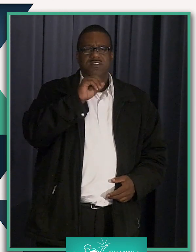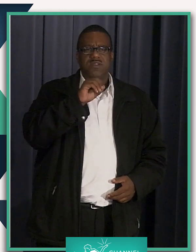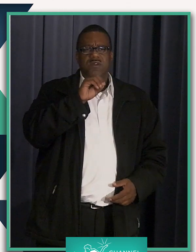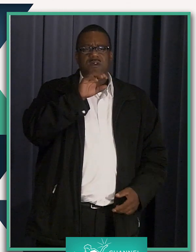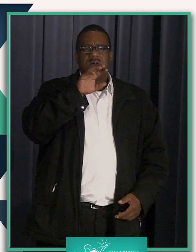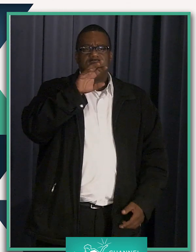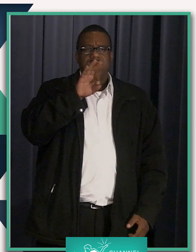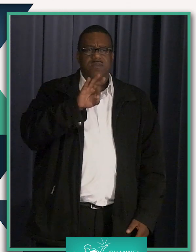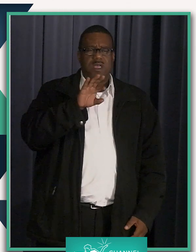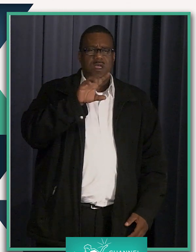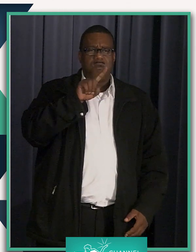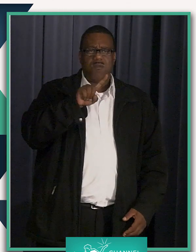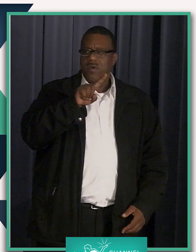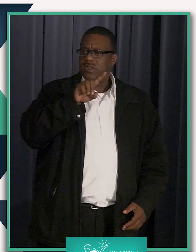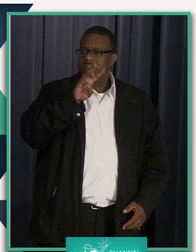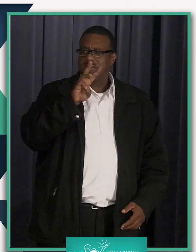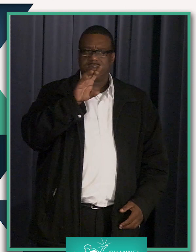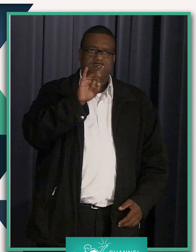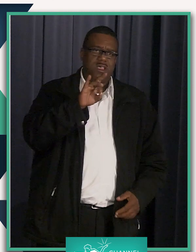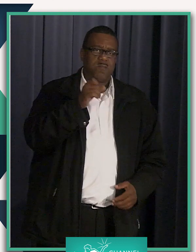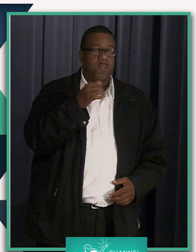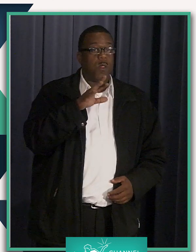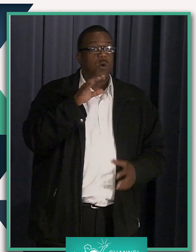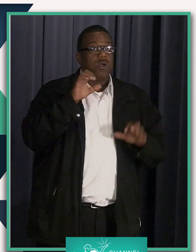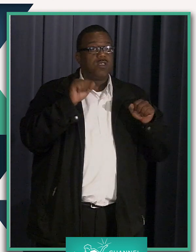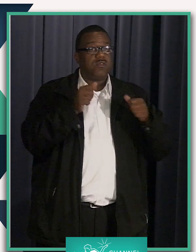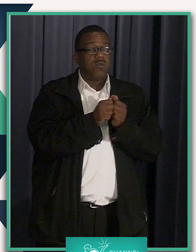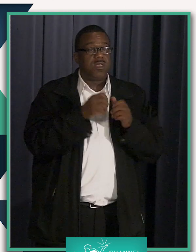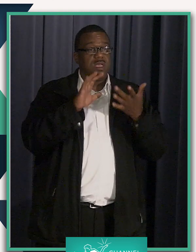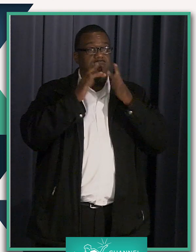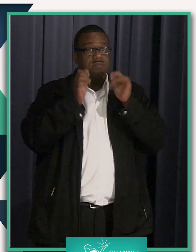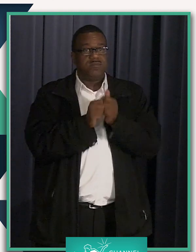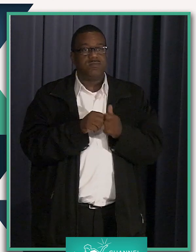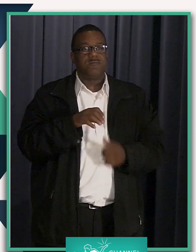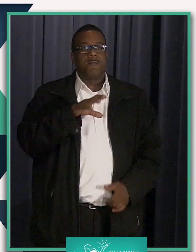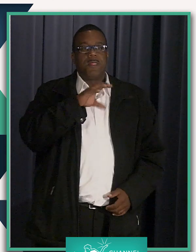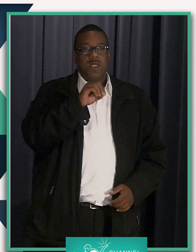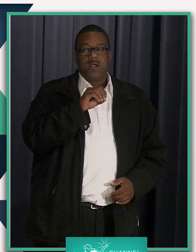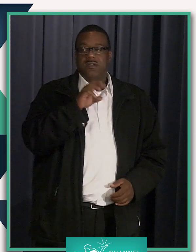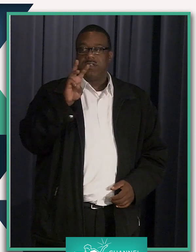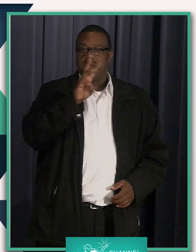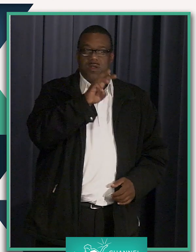313-450-9168, or you can submit it online at